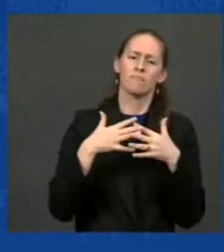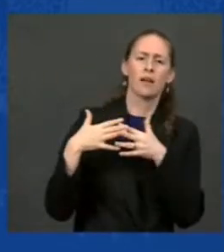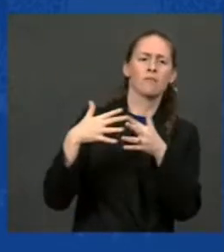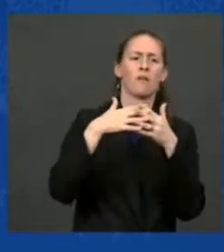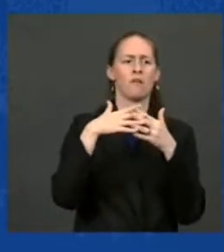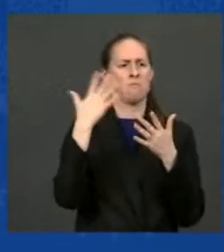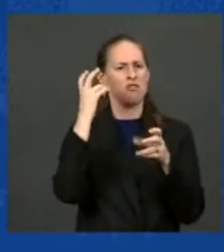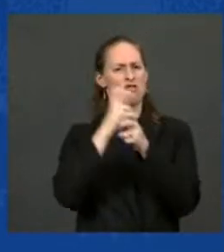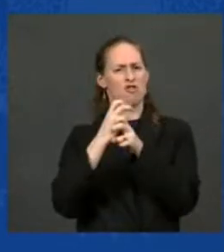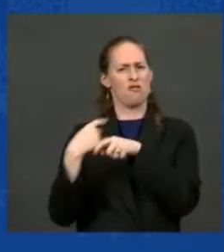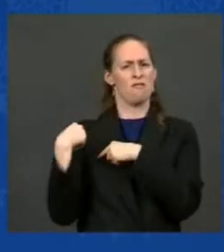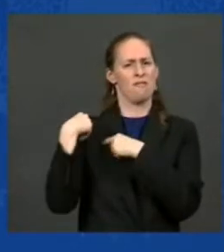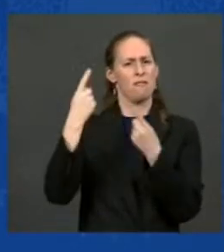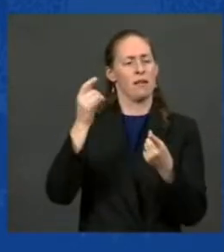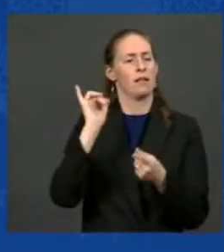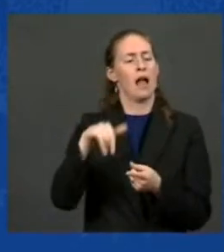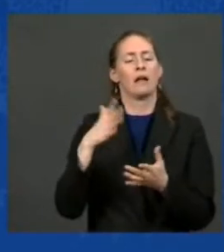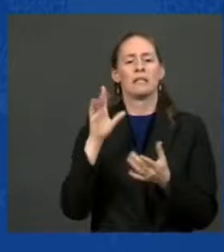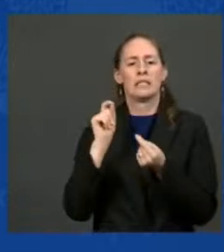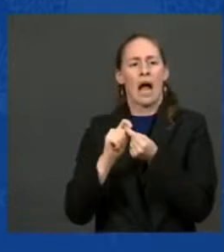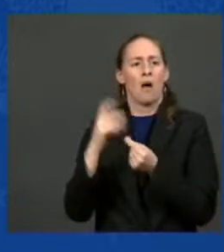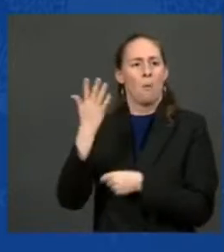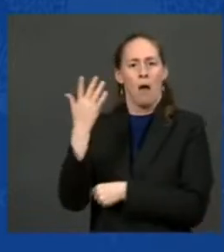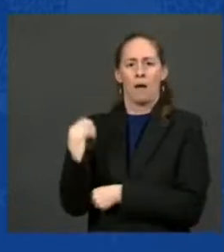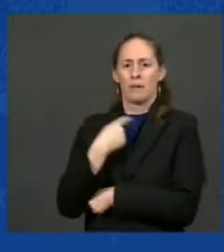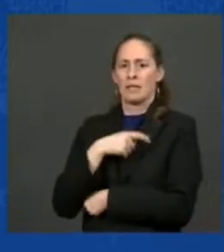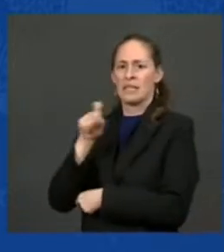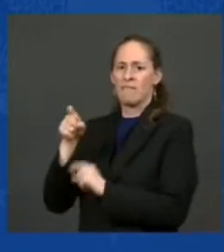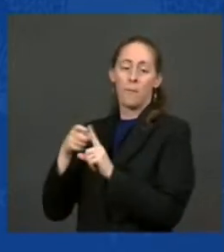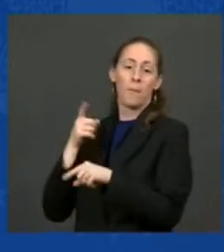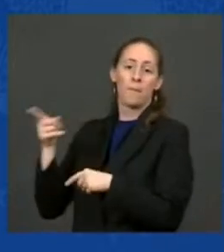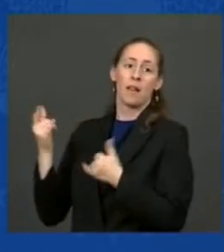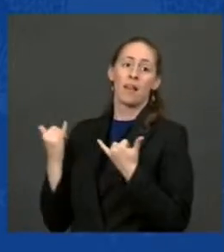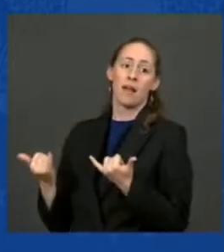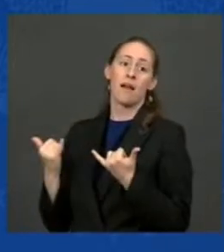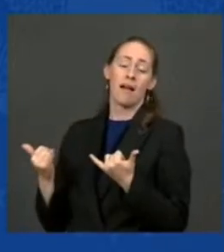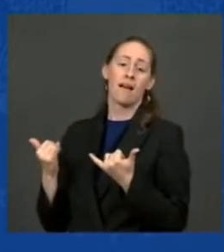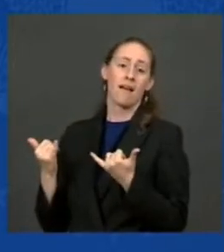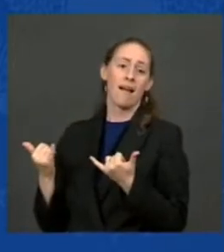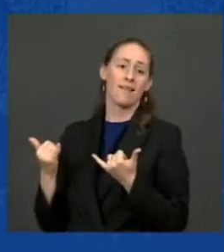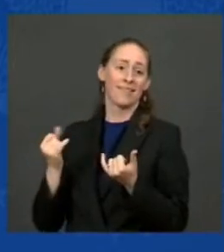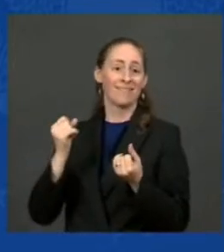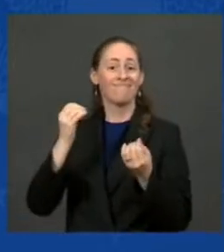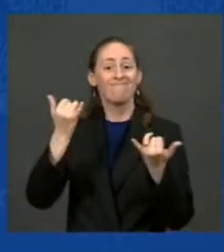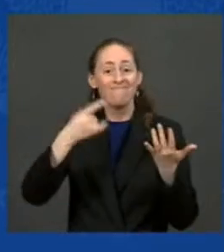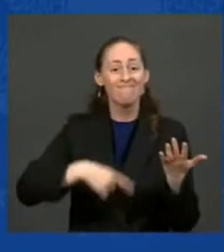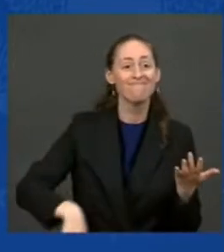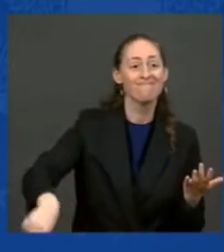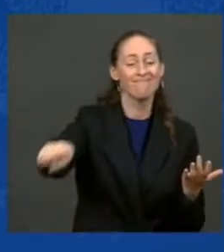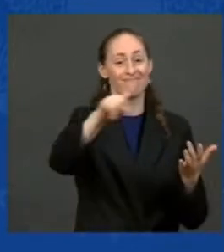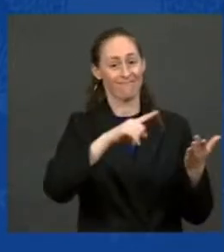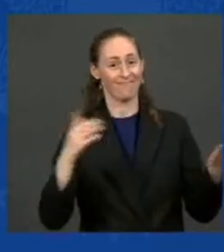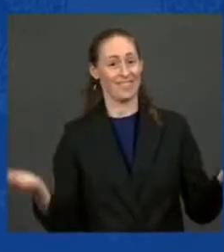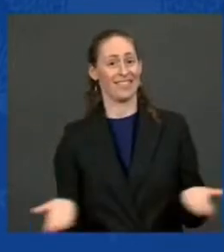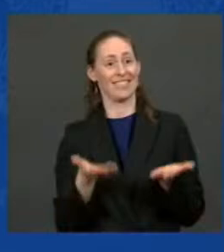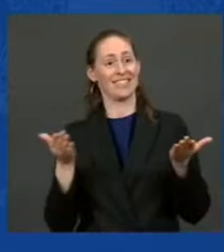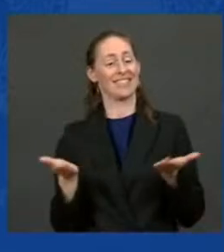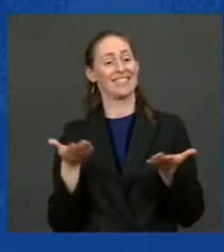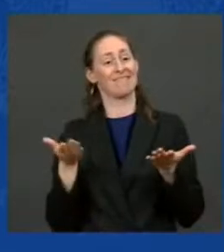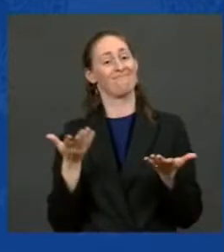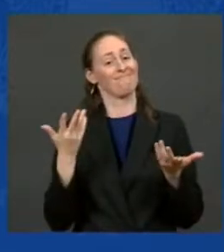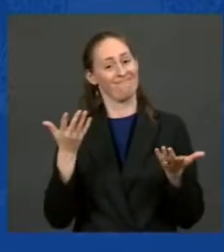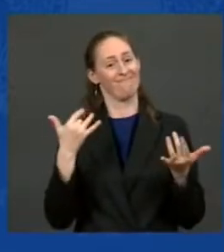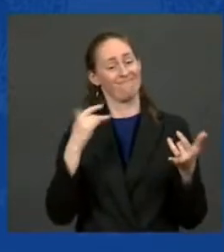the leadership that our country so desperately needs. My friends gathered here today on this campus, would you please join me